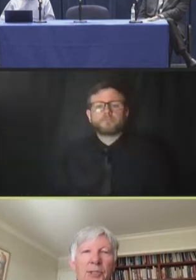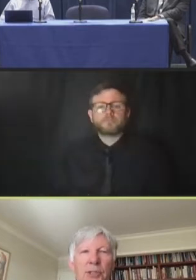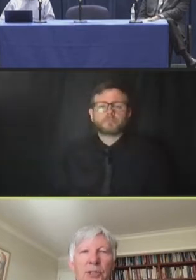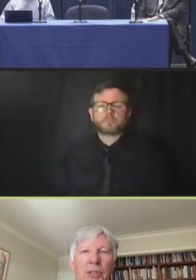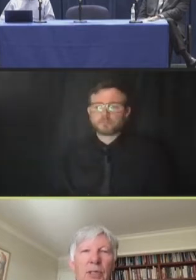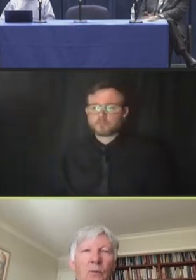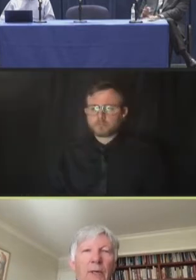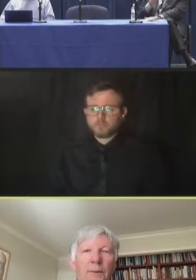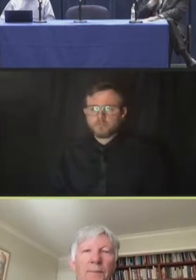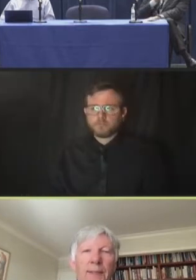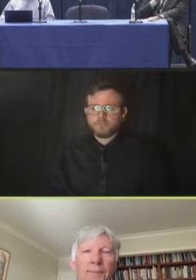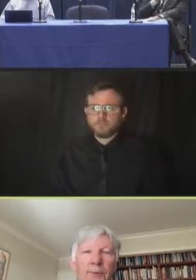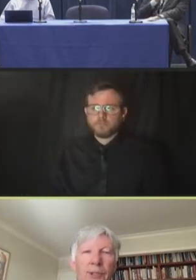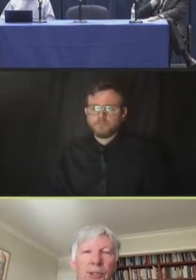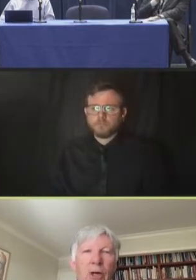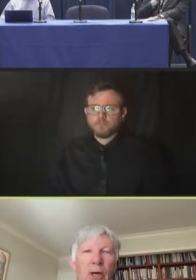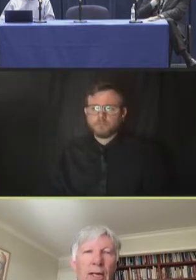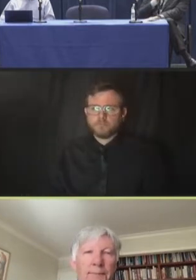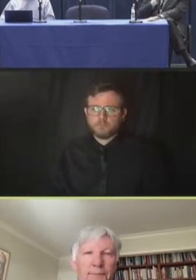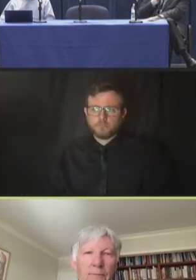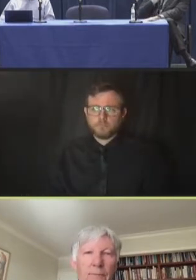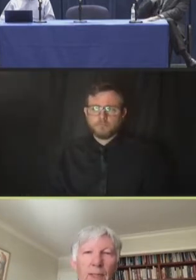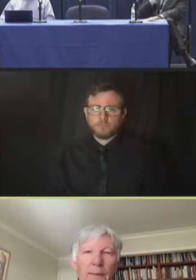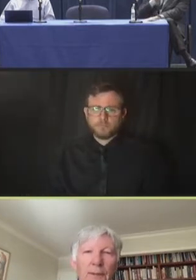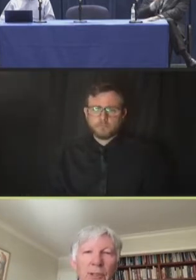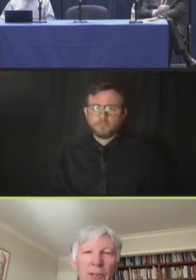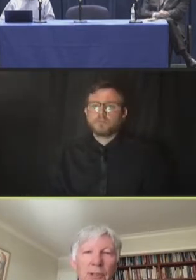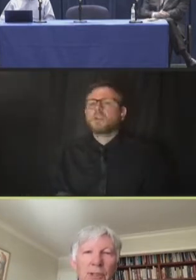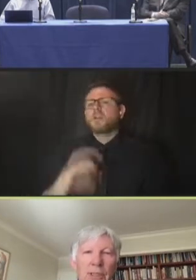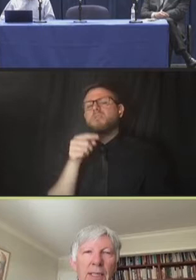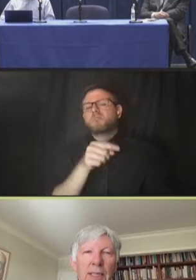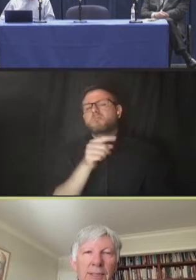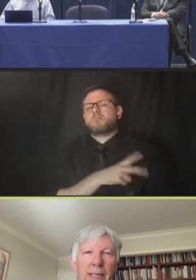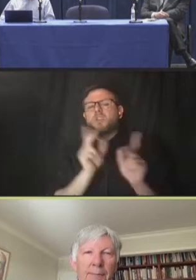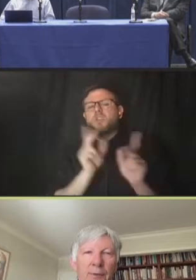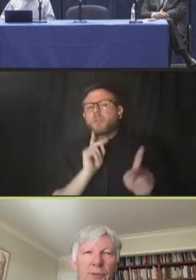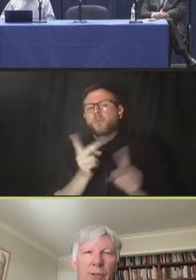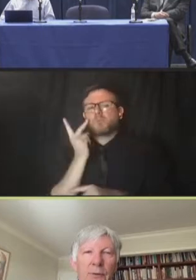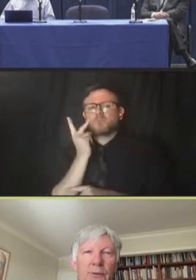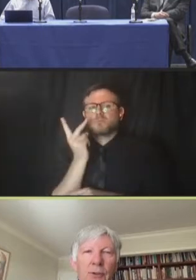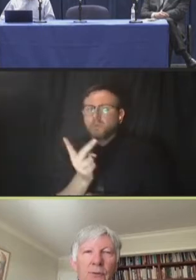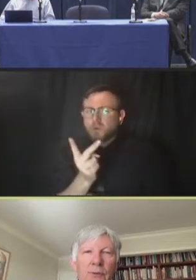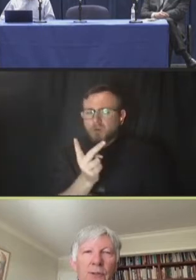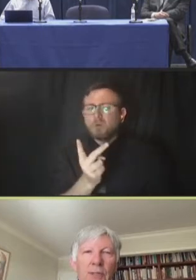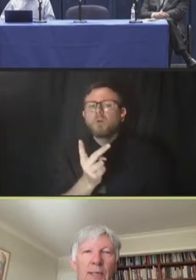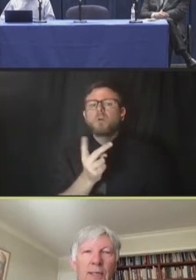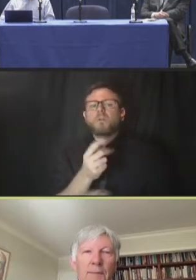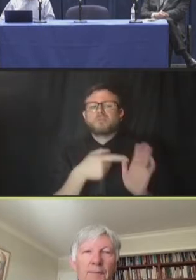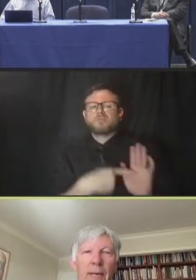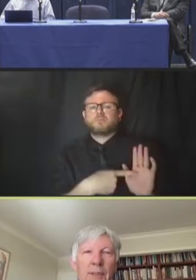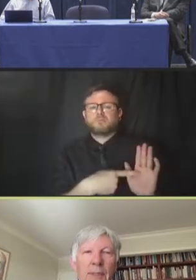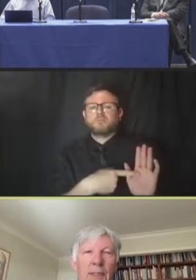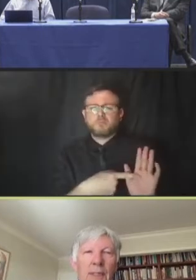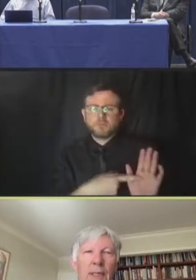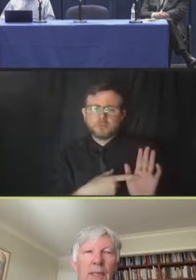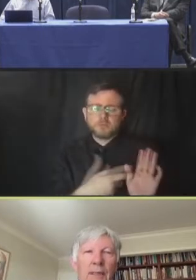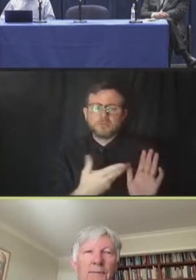And this is just what people saw. And this is just an example. So they're told